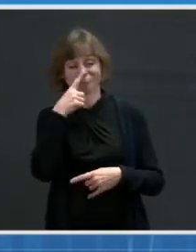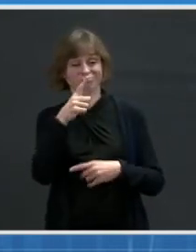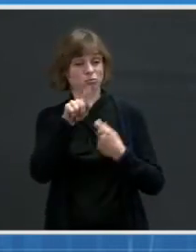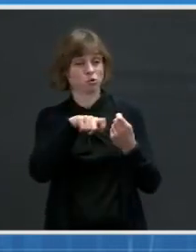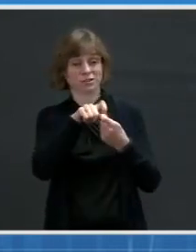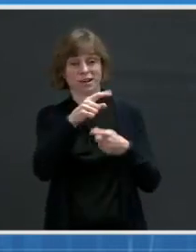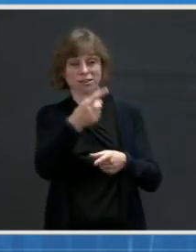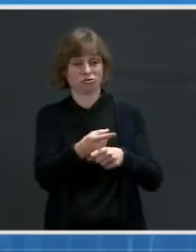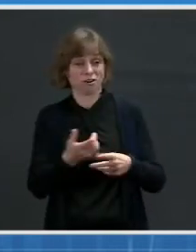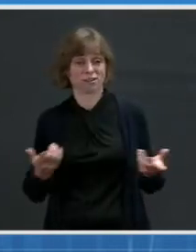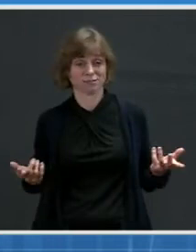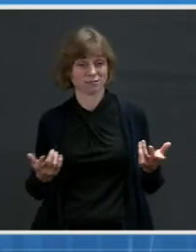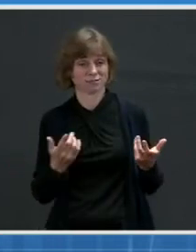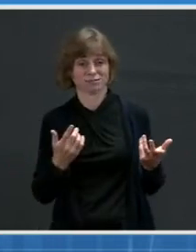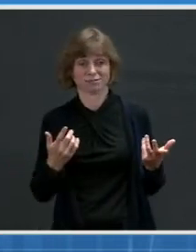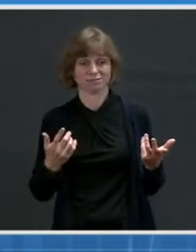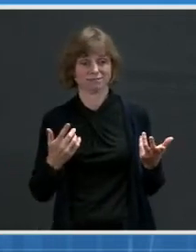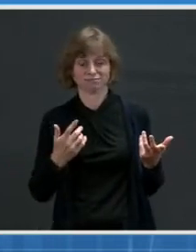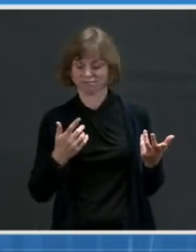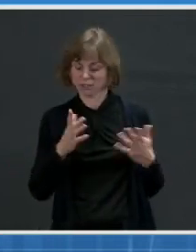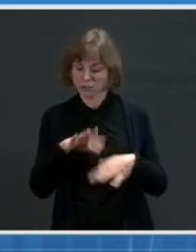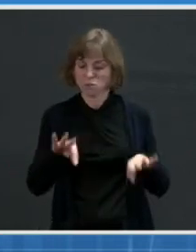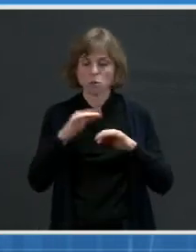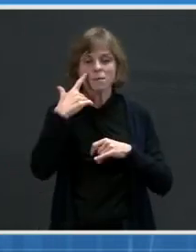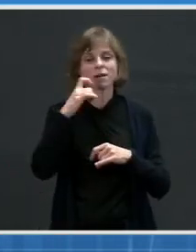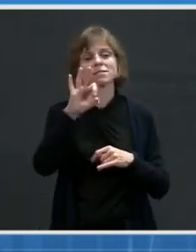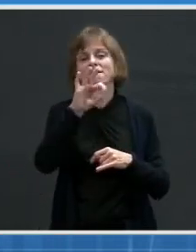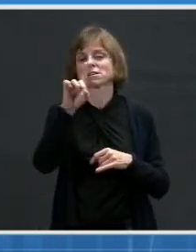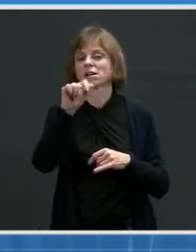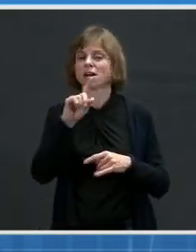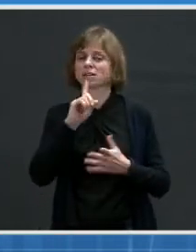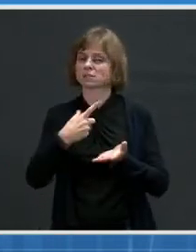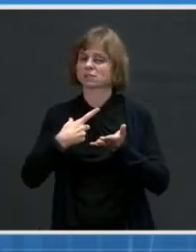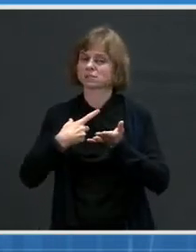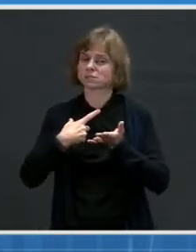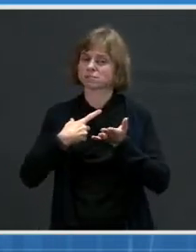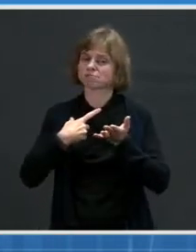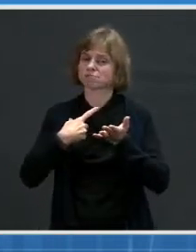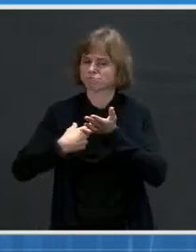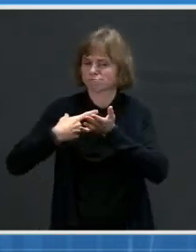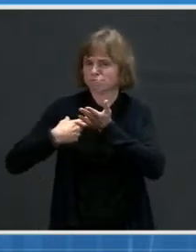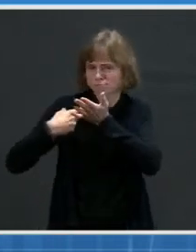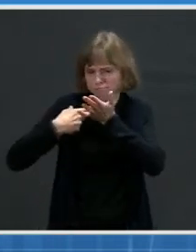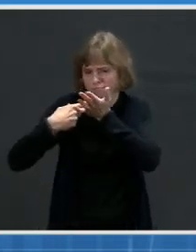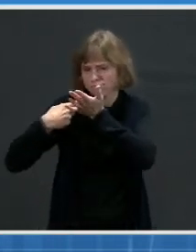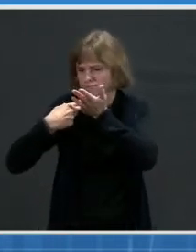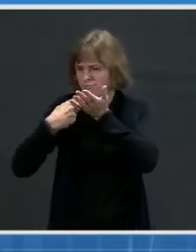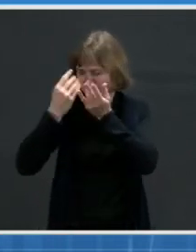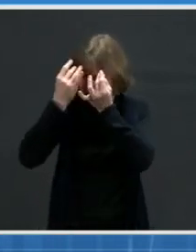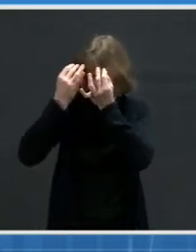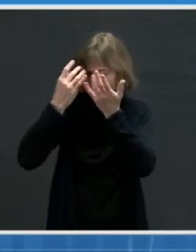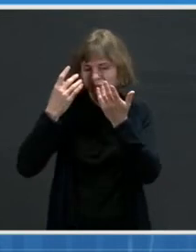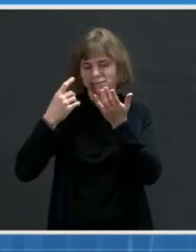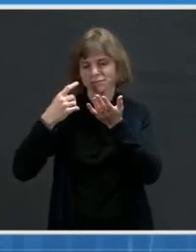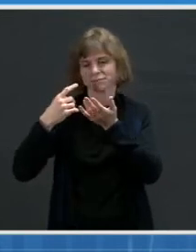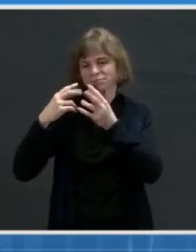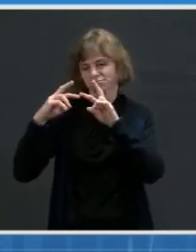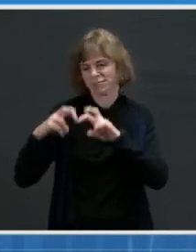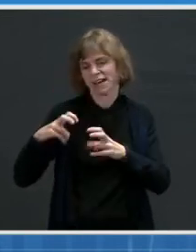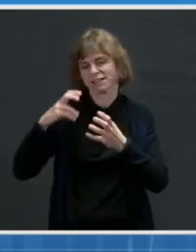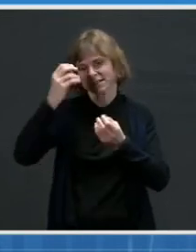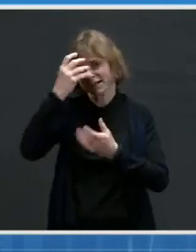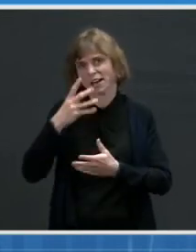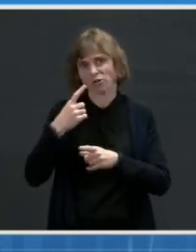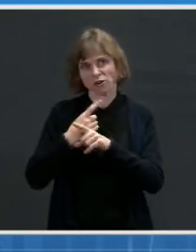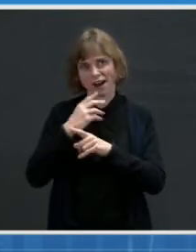very important because the FDA is going over the data very, very carefully. They're meeting with their VRBPAC, and that in the